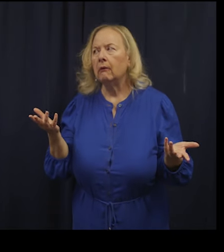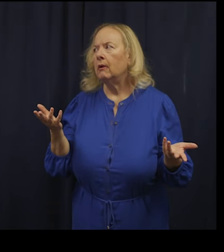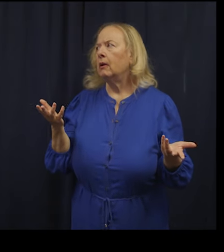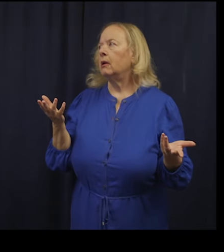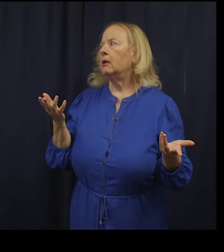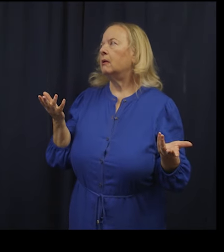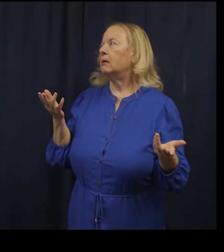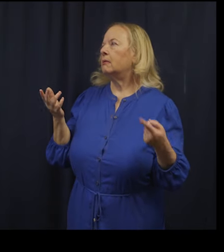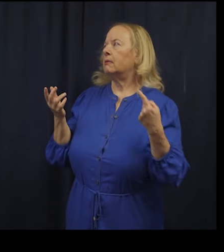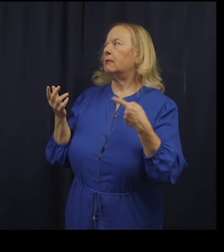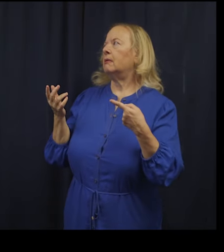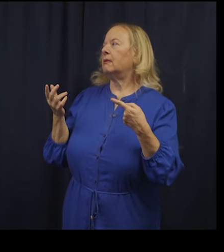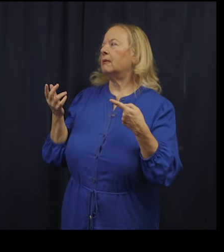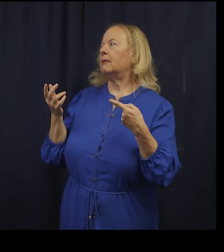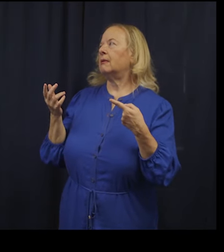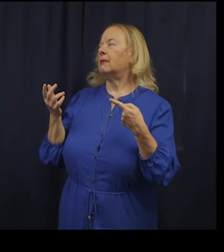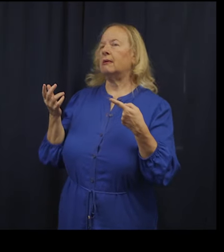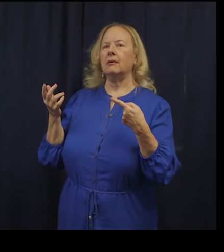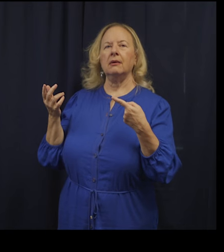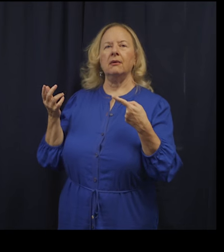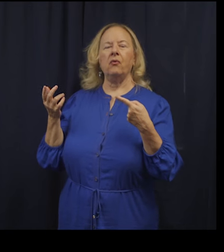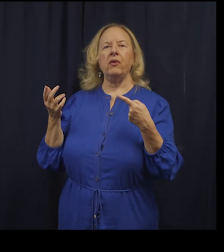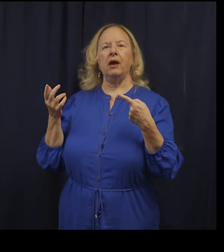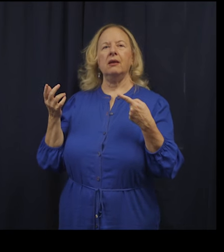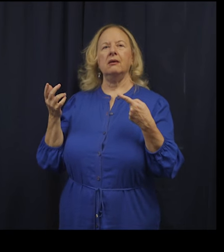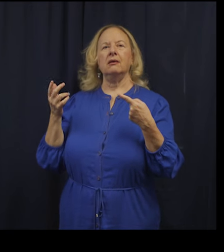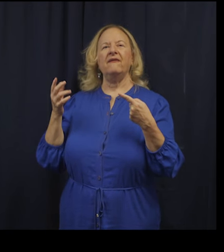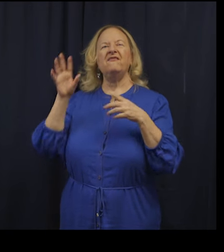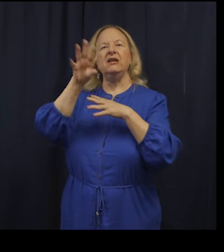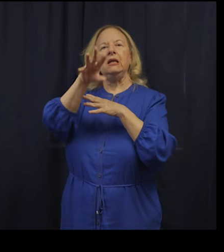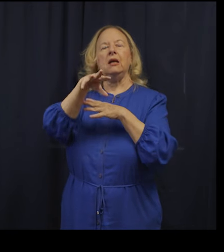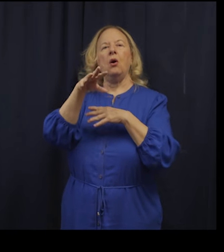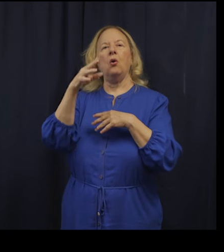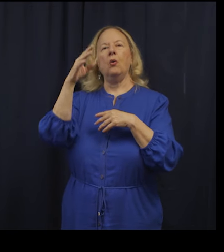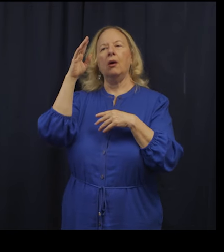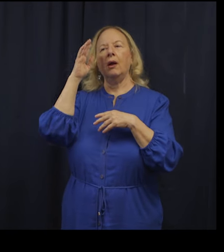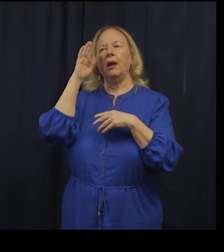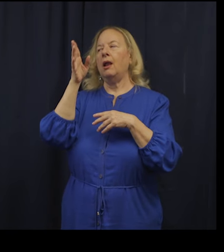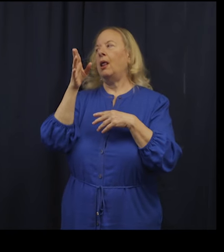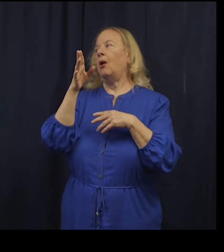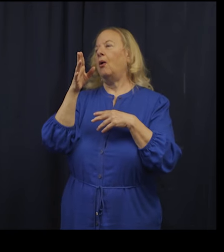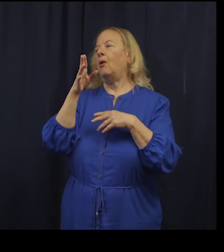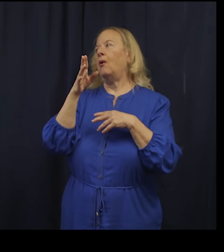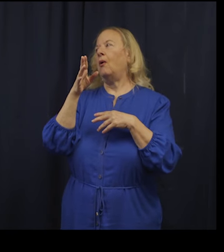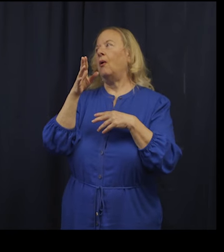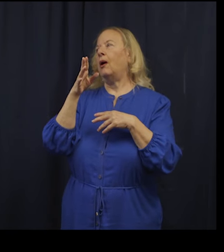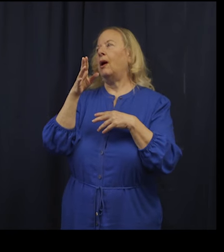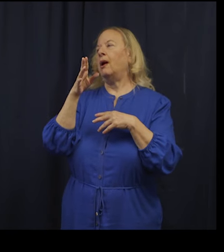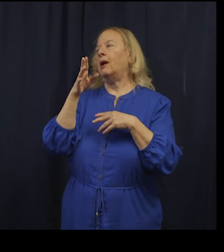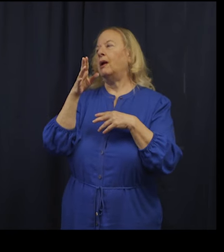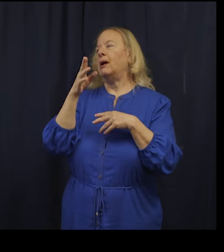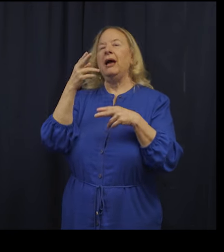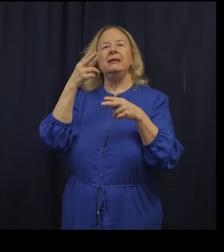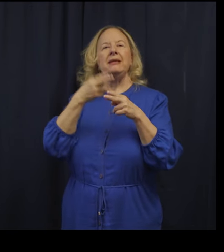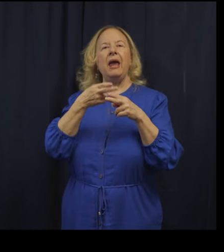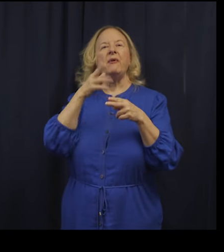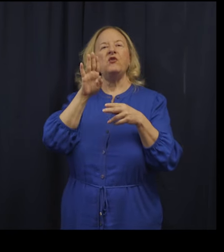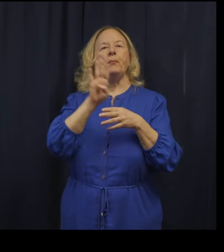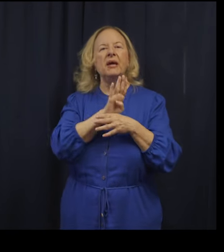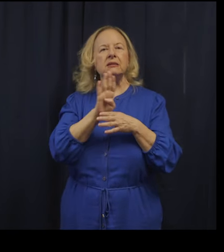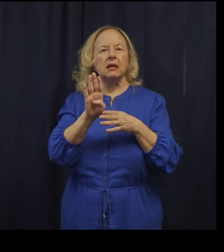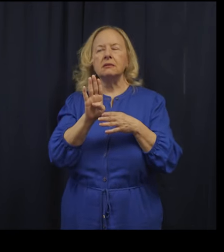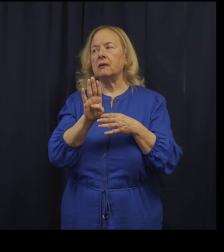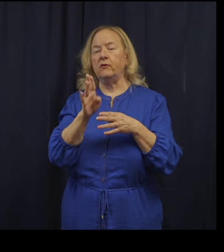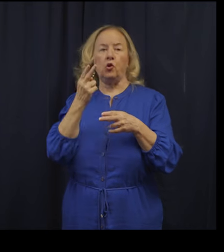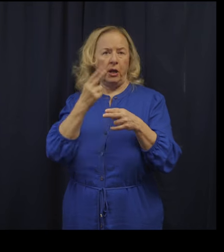can you play this right now? Go ahead. Okay. So here, I've got the name of your